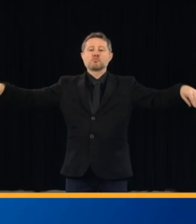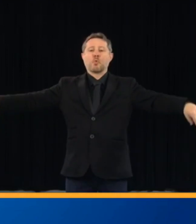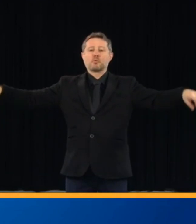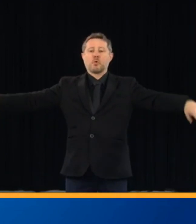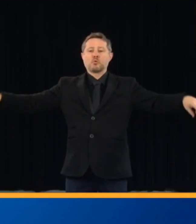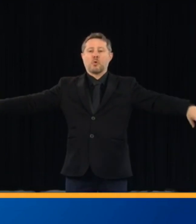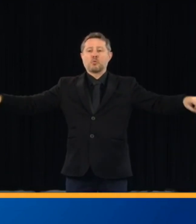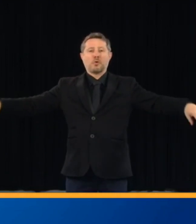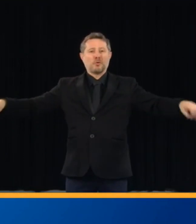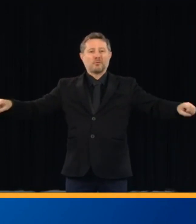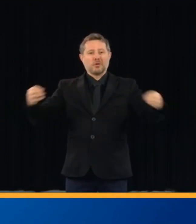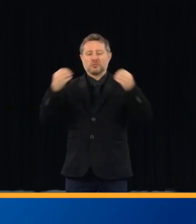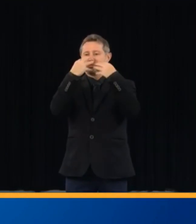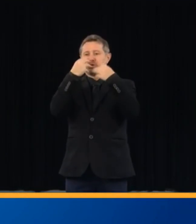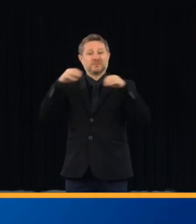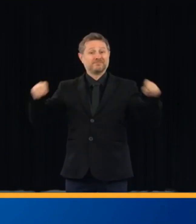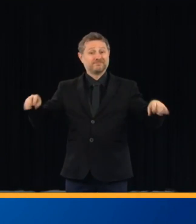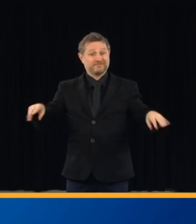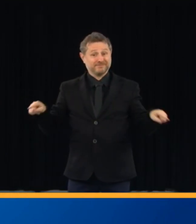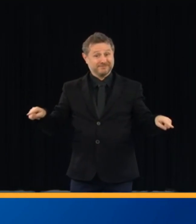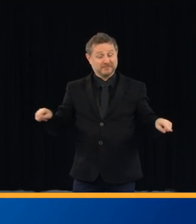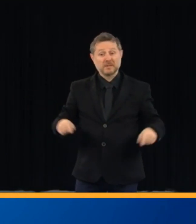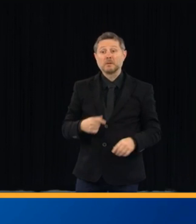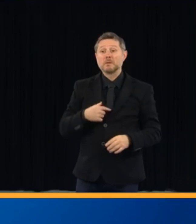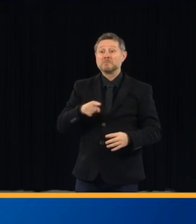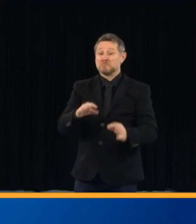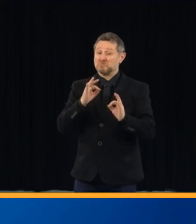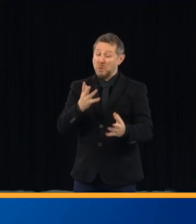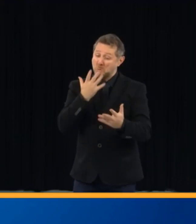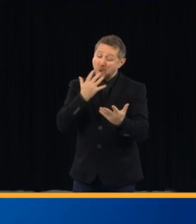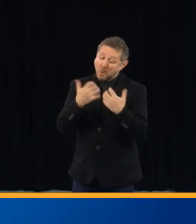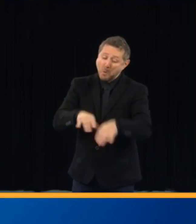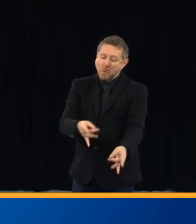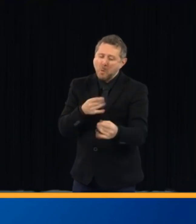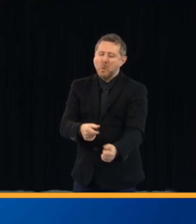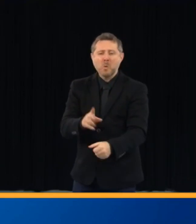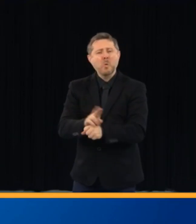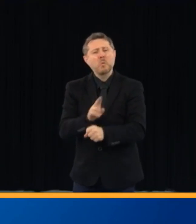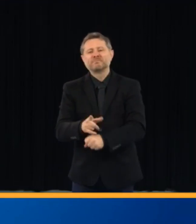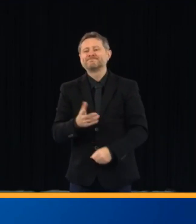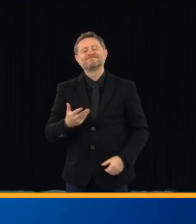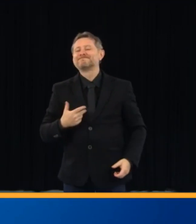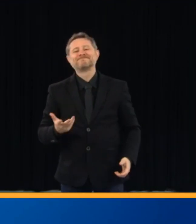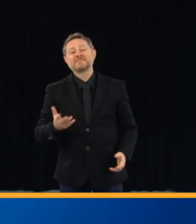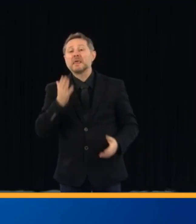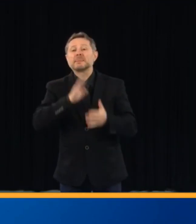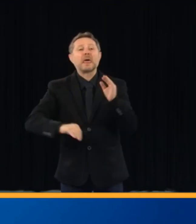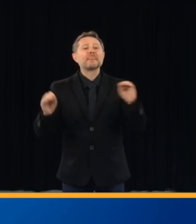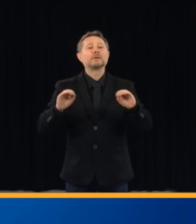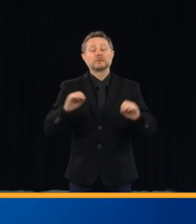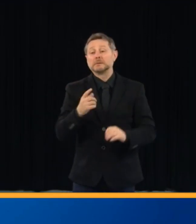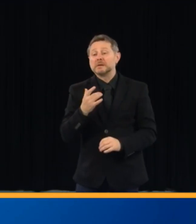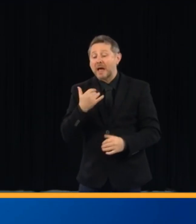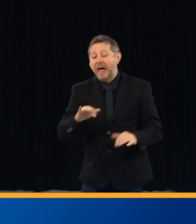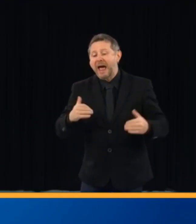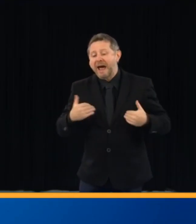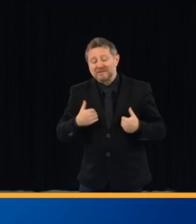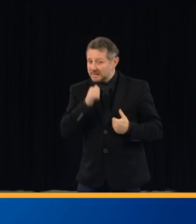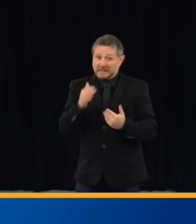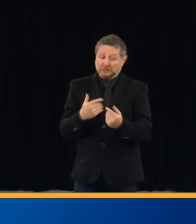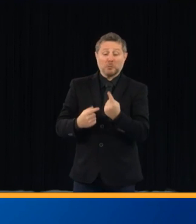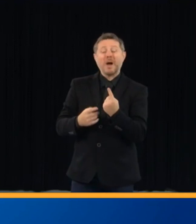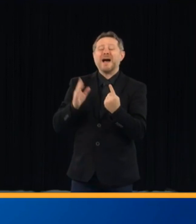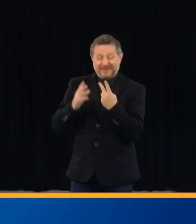It's not easy, it's not ideal, but it's better than nothing. We're also converting what's called BiPAP